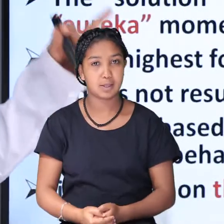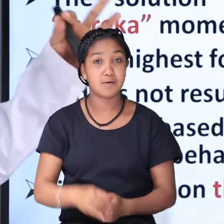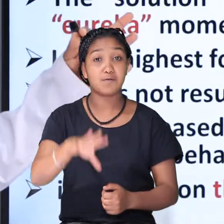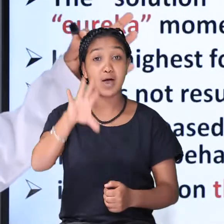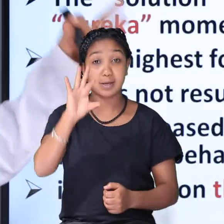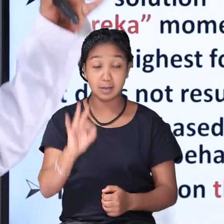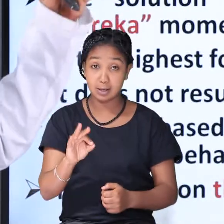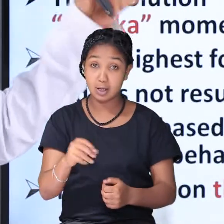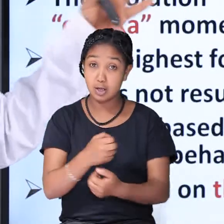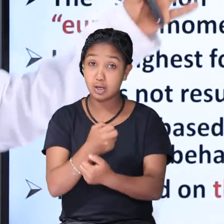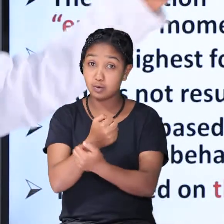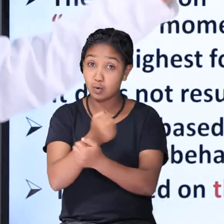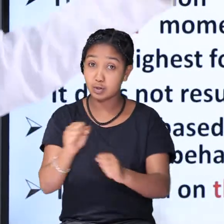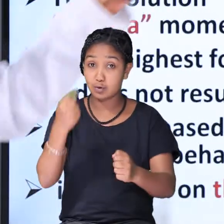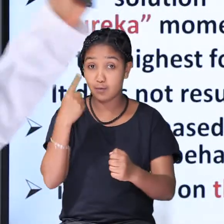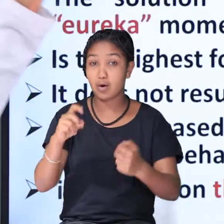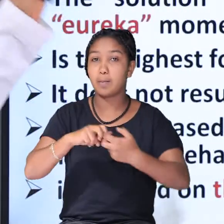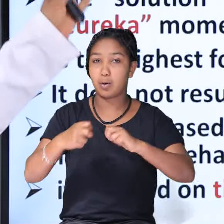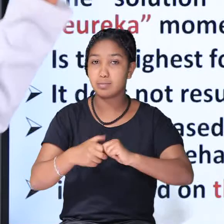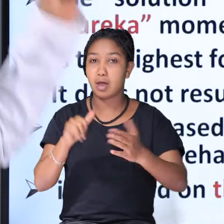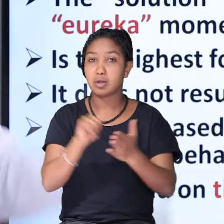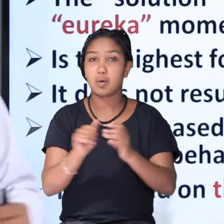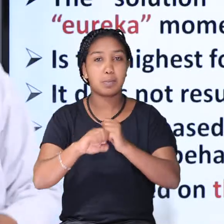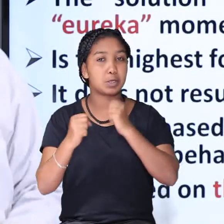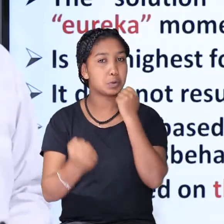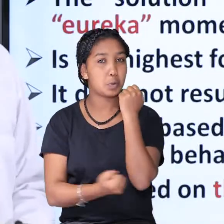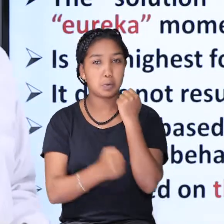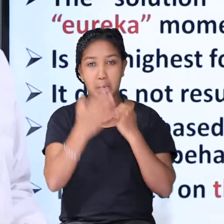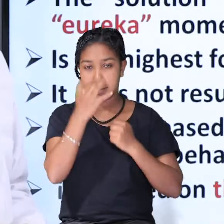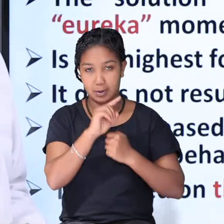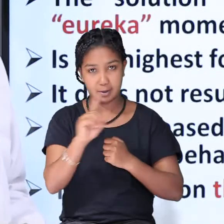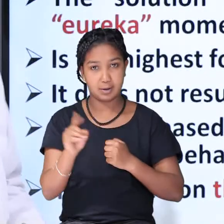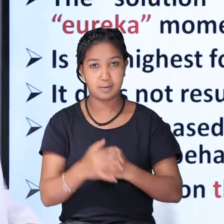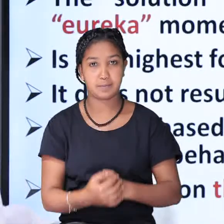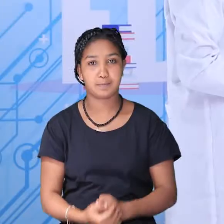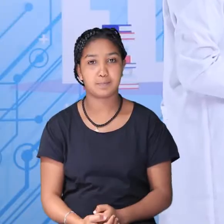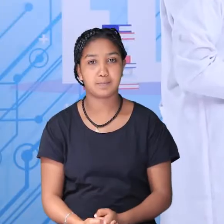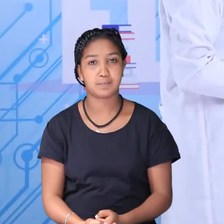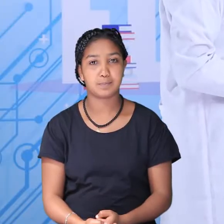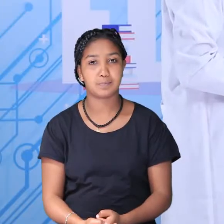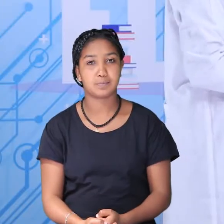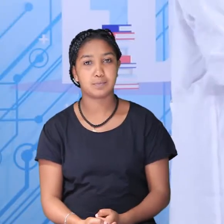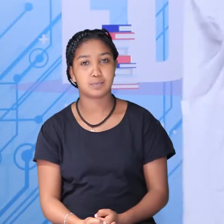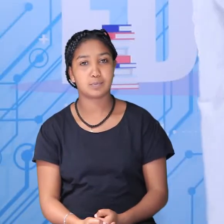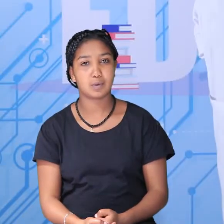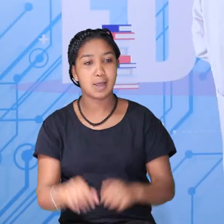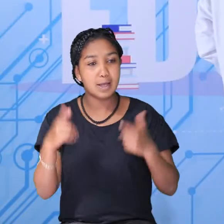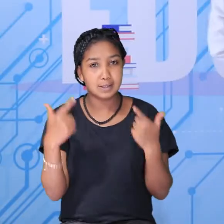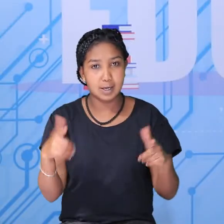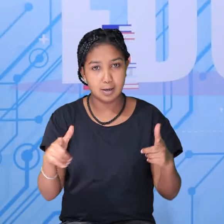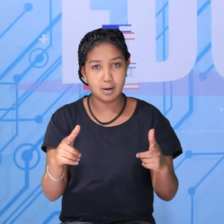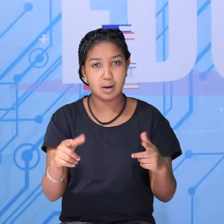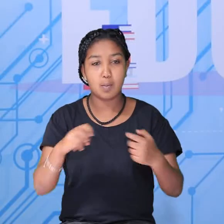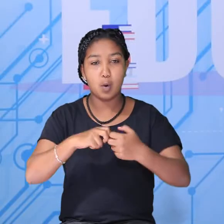Finding a solution to a problem that are not based on actual experience. A sudden